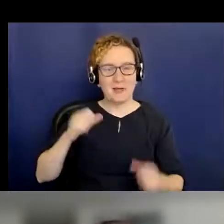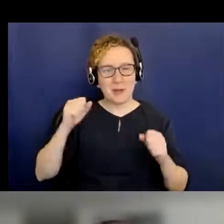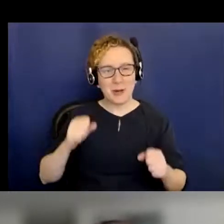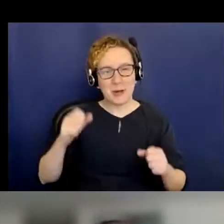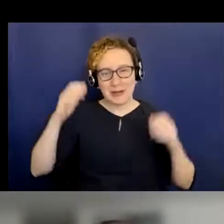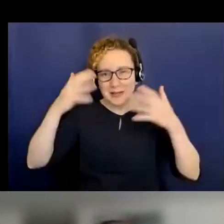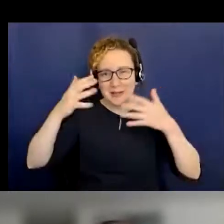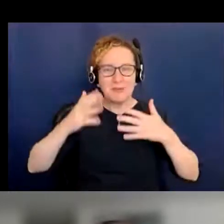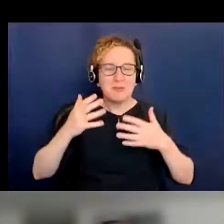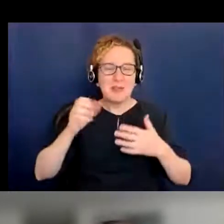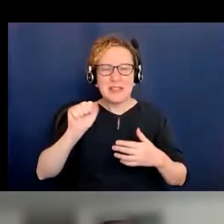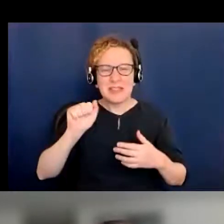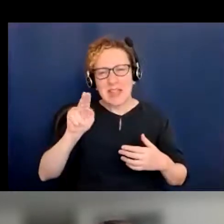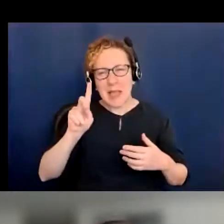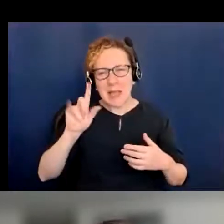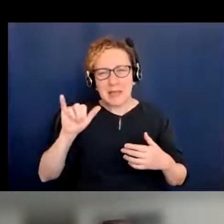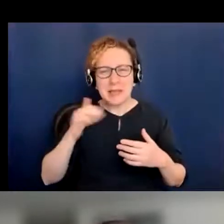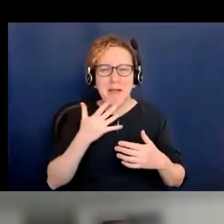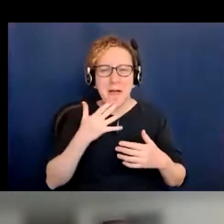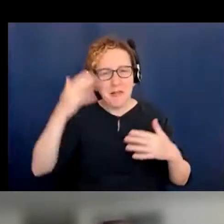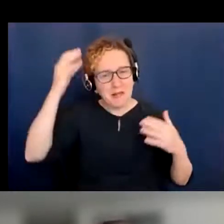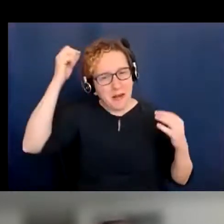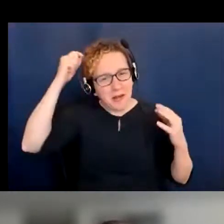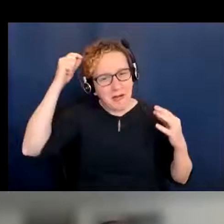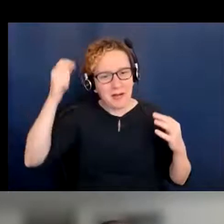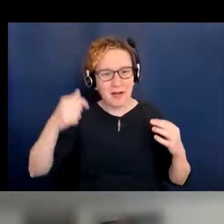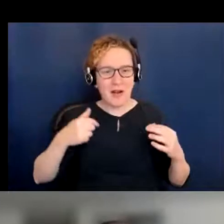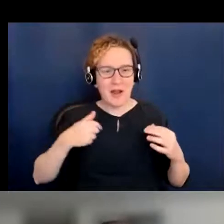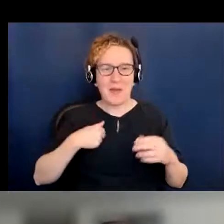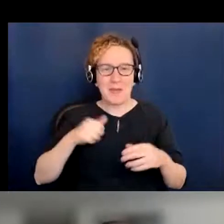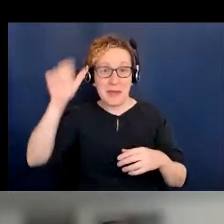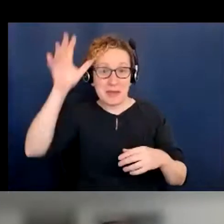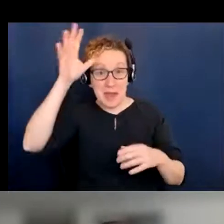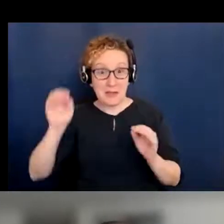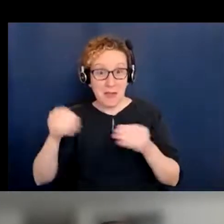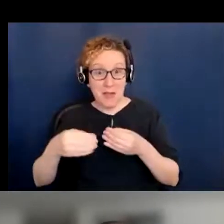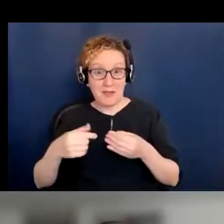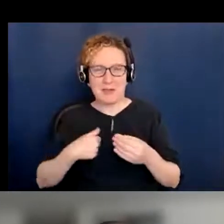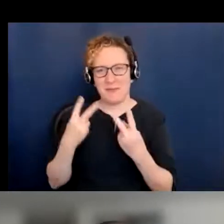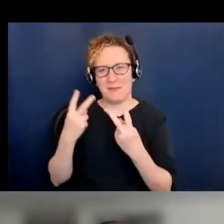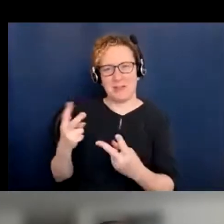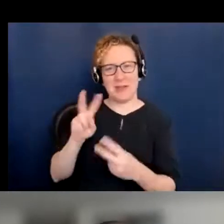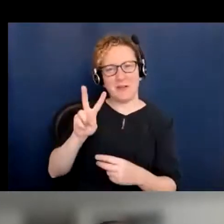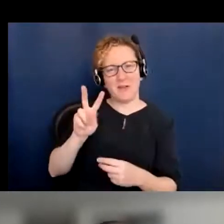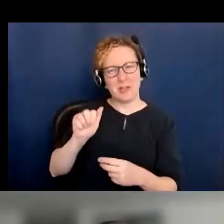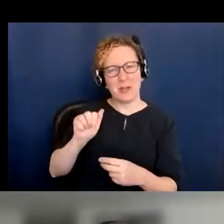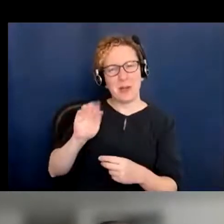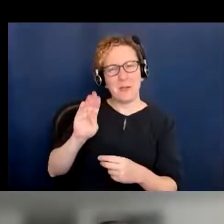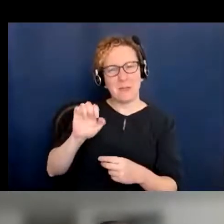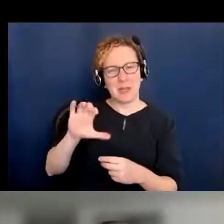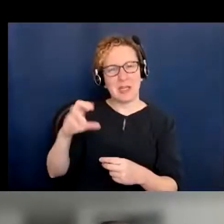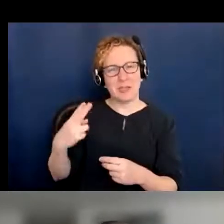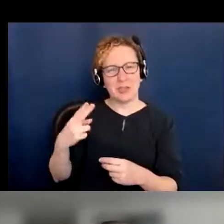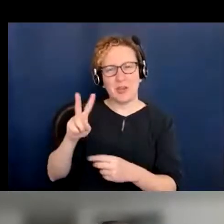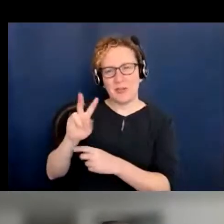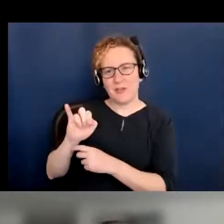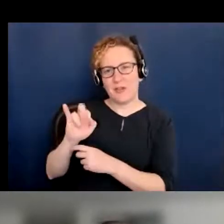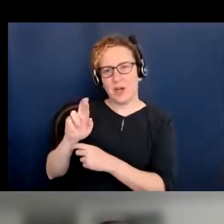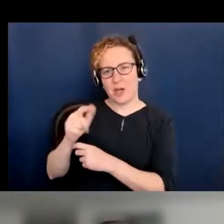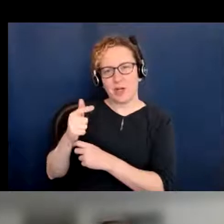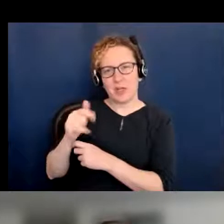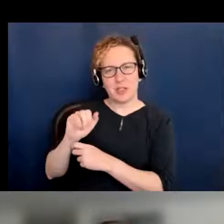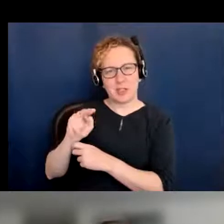Beach while I'm visiting family, so credit to him for letting me crash his office while I'm here, but I live and work in Washington, D.C. And I'm